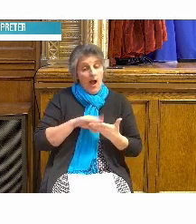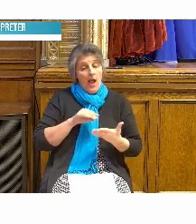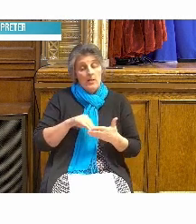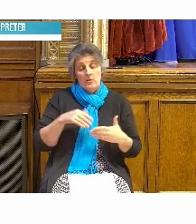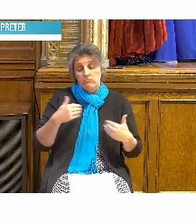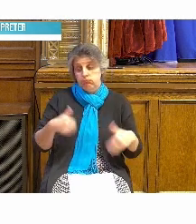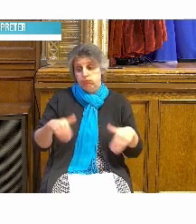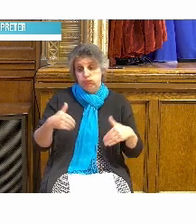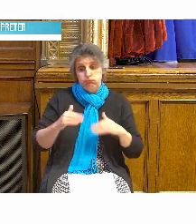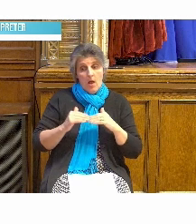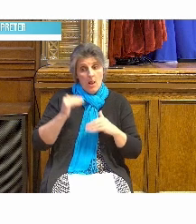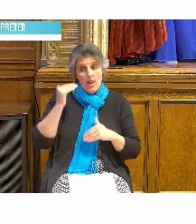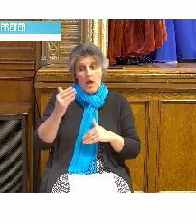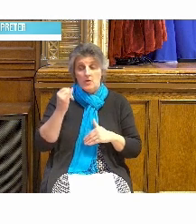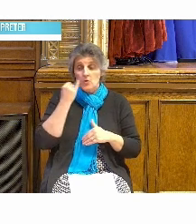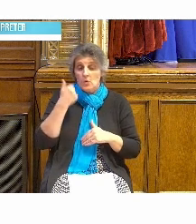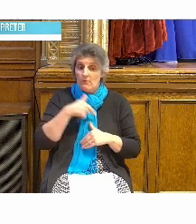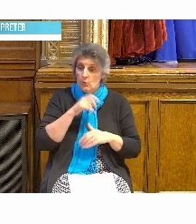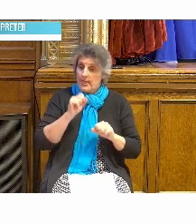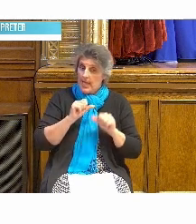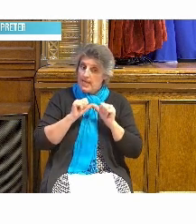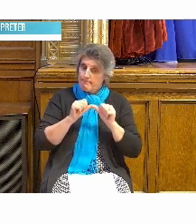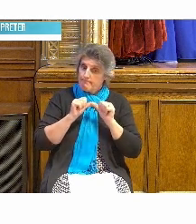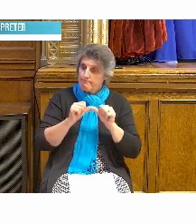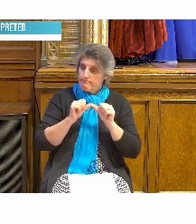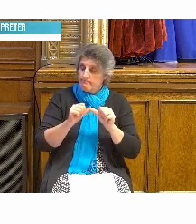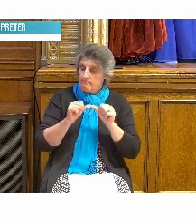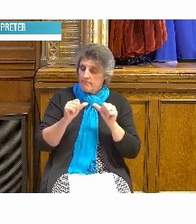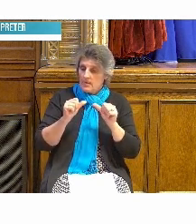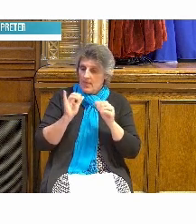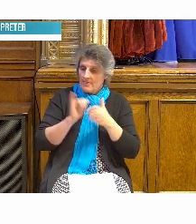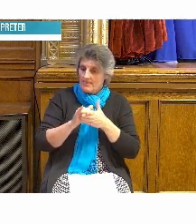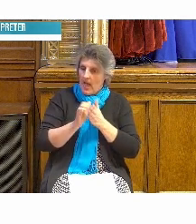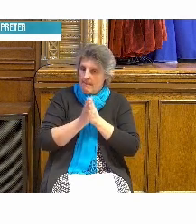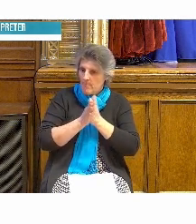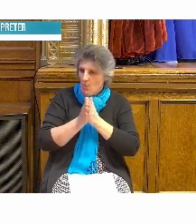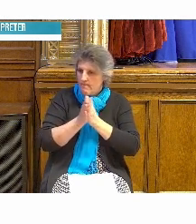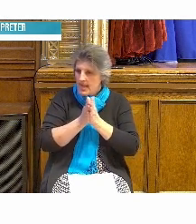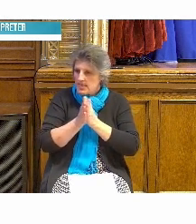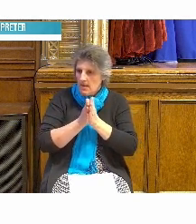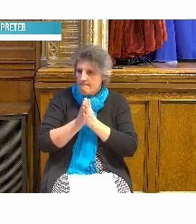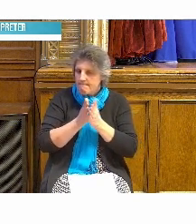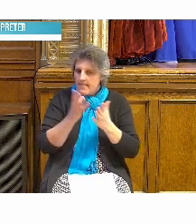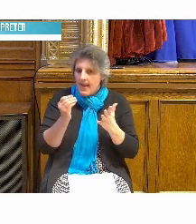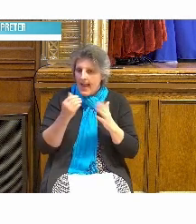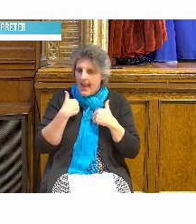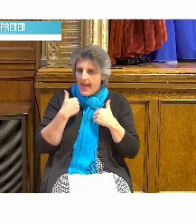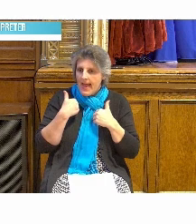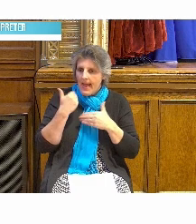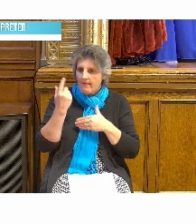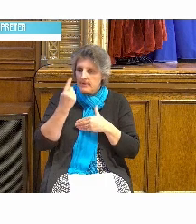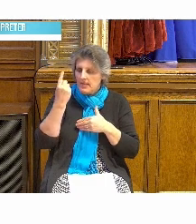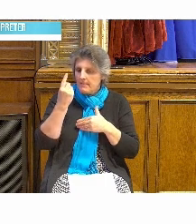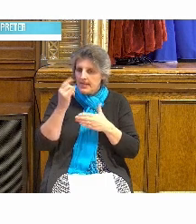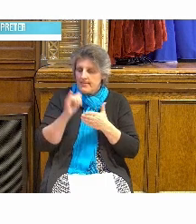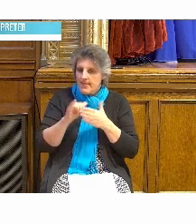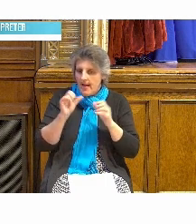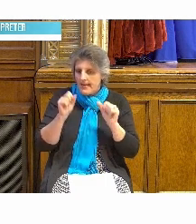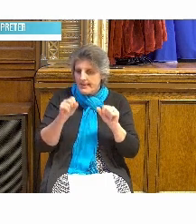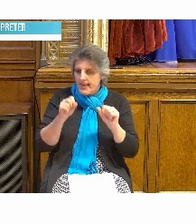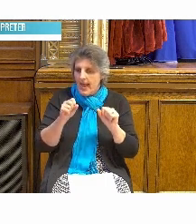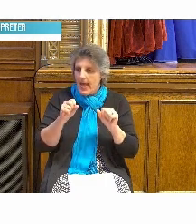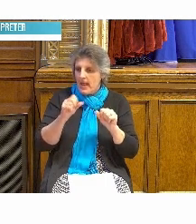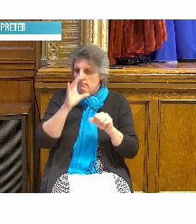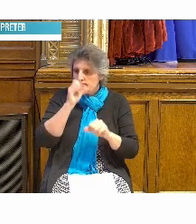awful lot. So if we can keep up that momentum, and having something that can